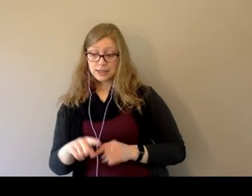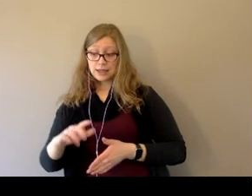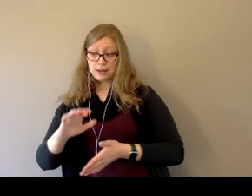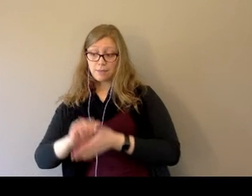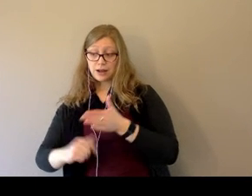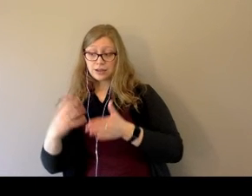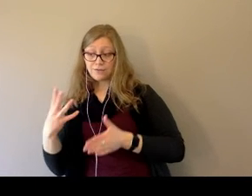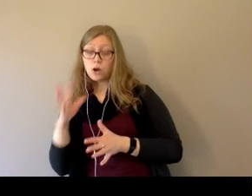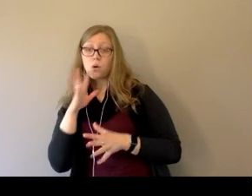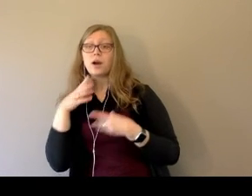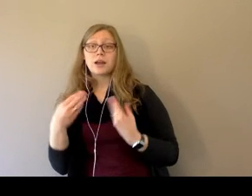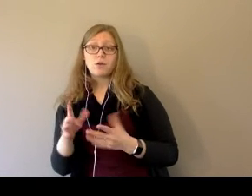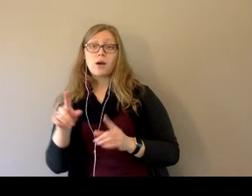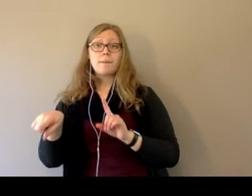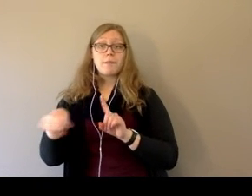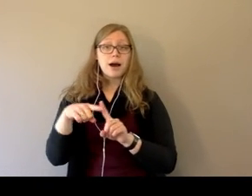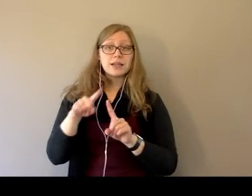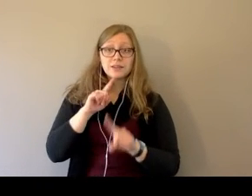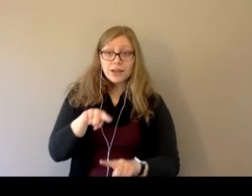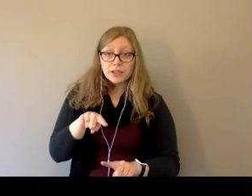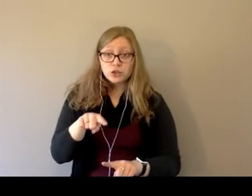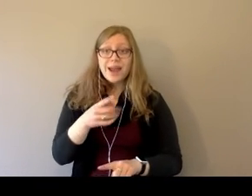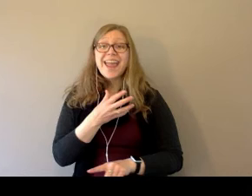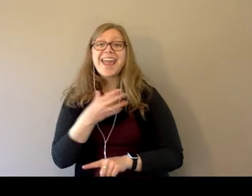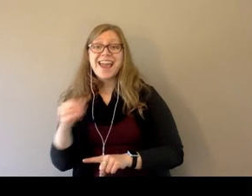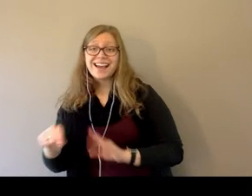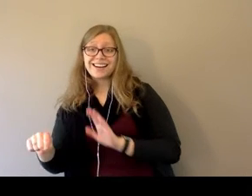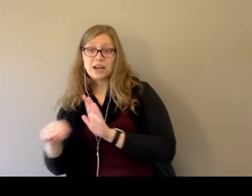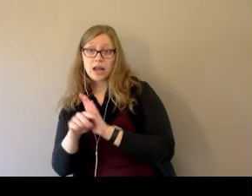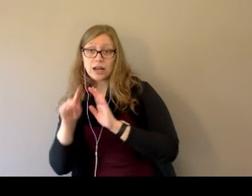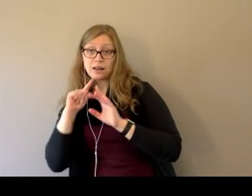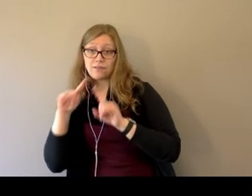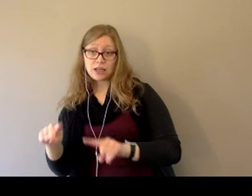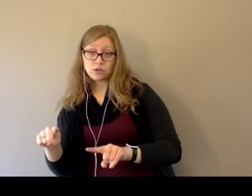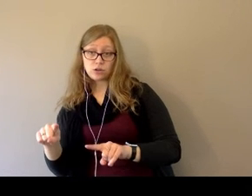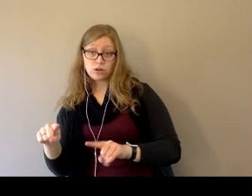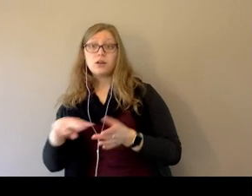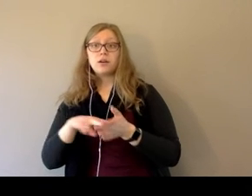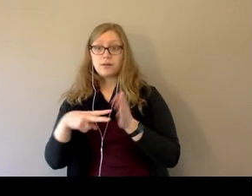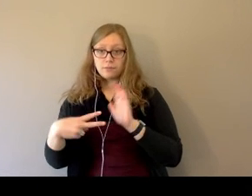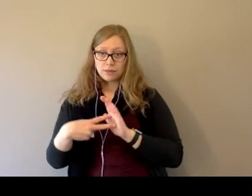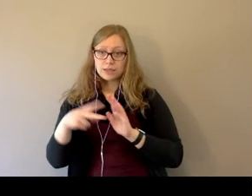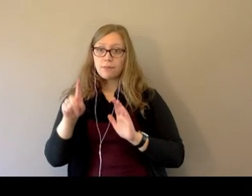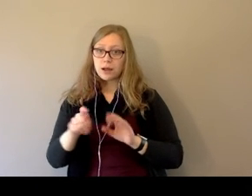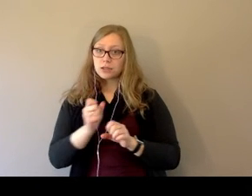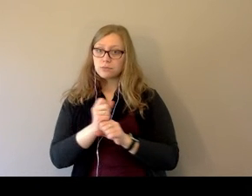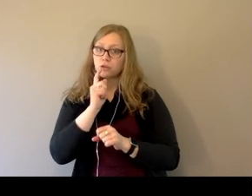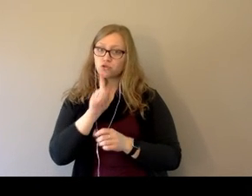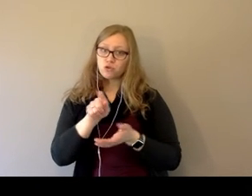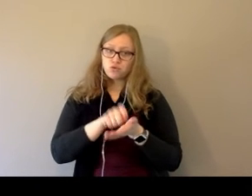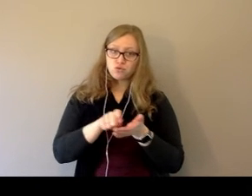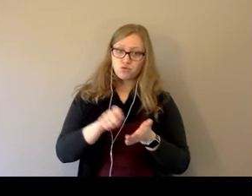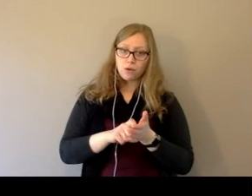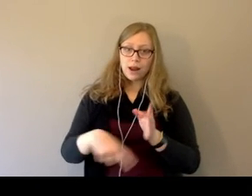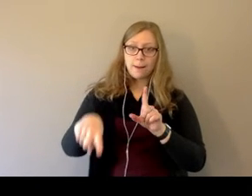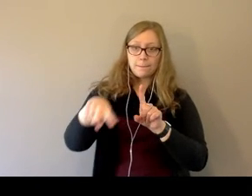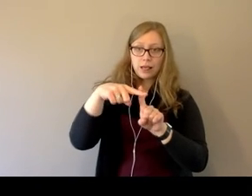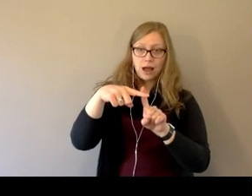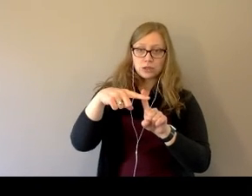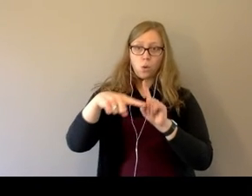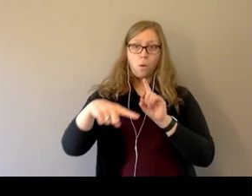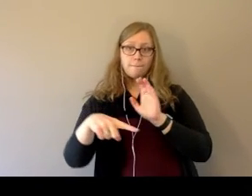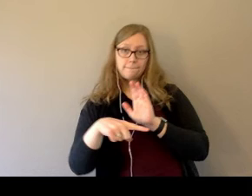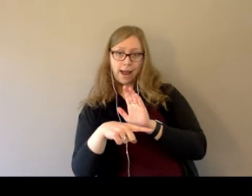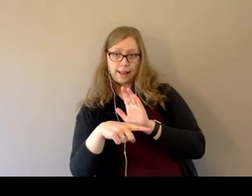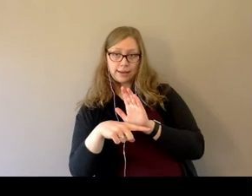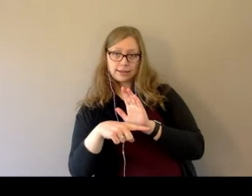positive answer and a negative answer. So you'll have to make sure that you write plus or minus 10. So there would